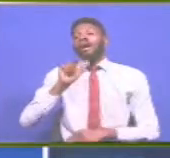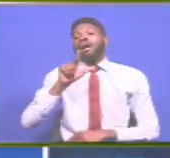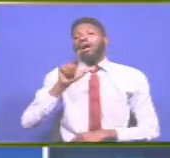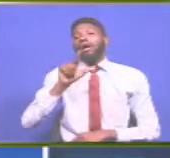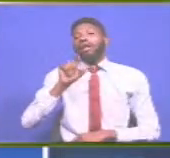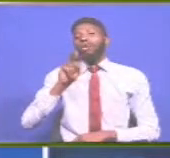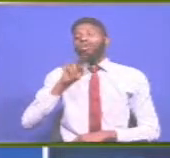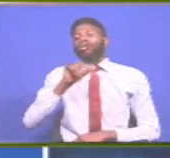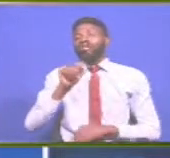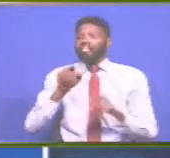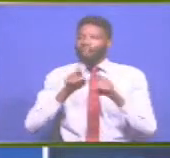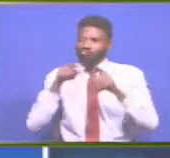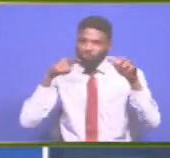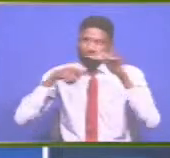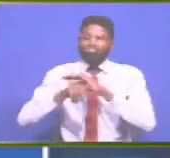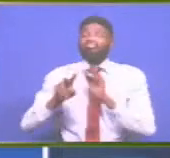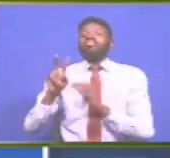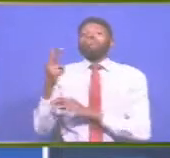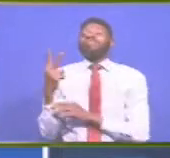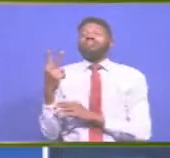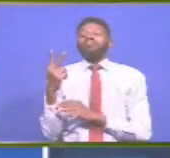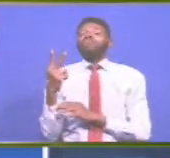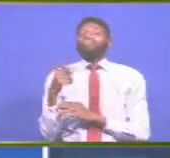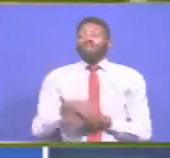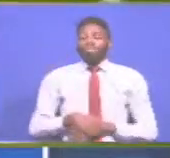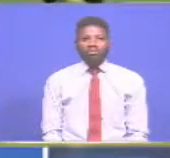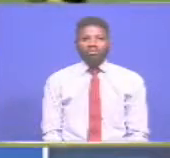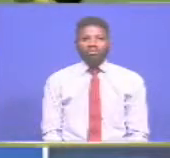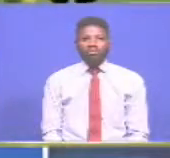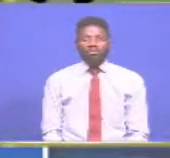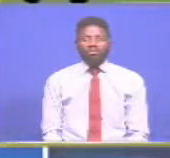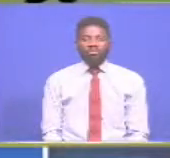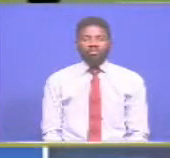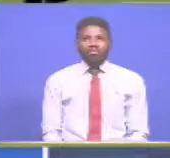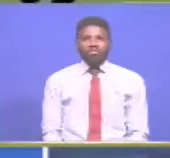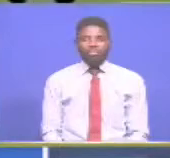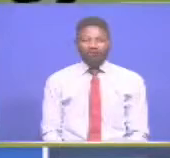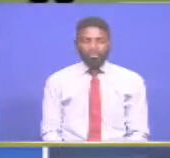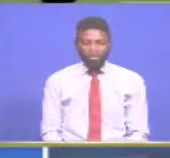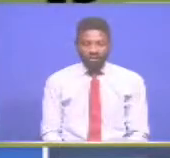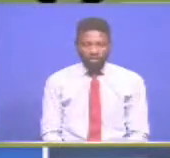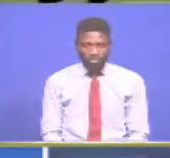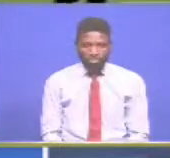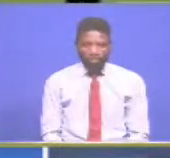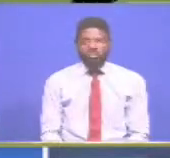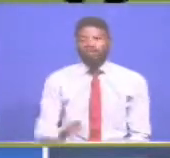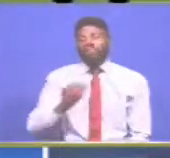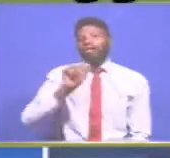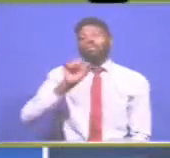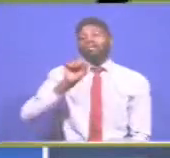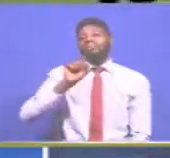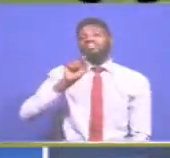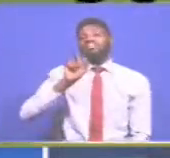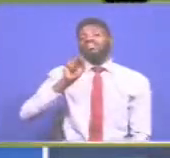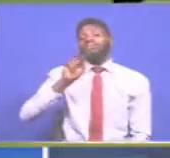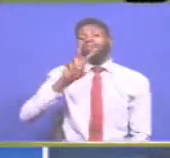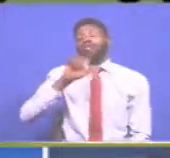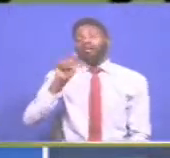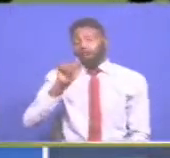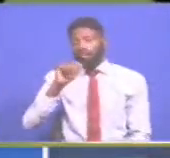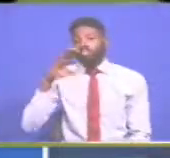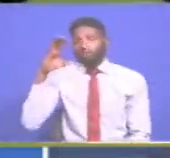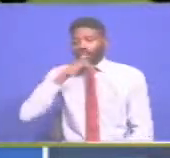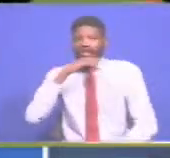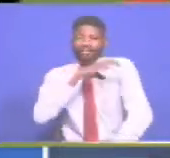of the game. This was Chelsea's second win over City in a space. Meanwhile, Aston Villa remain without captain Jack Grealish